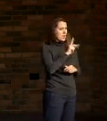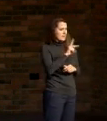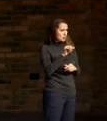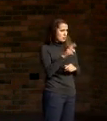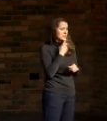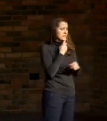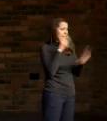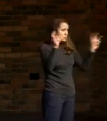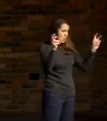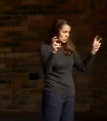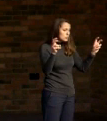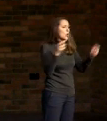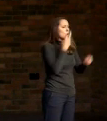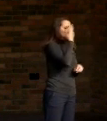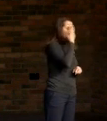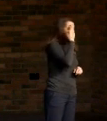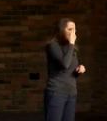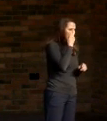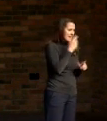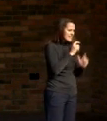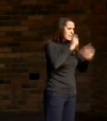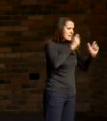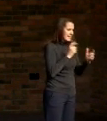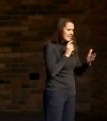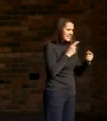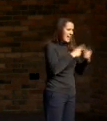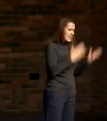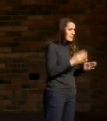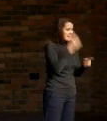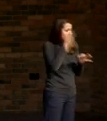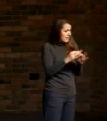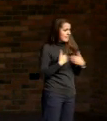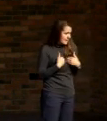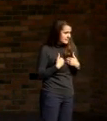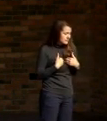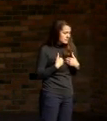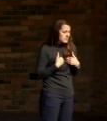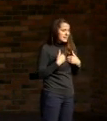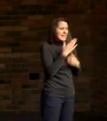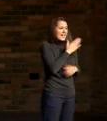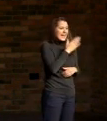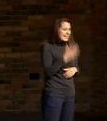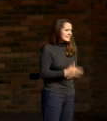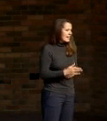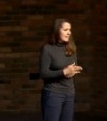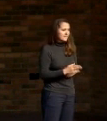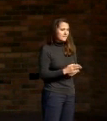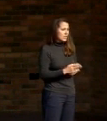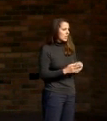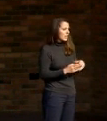quote, "Reason is the greatest enemy that faith has. It never comes to